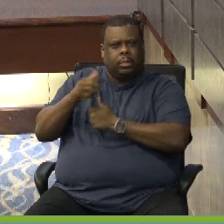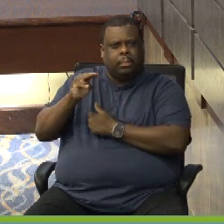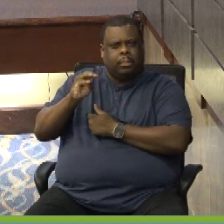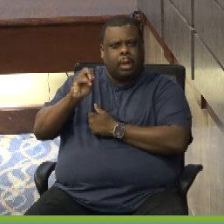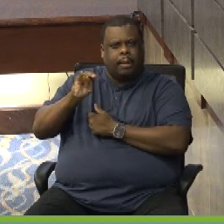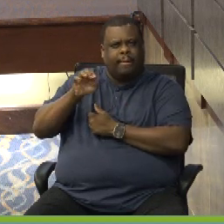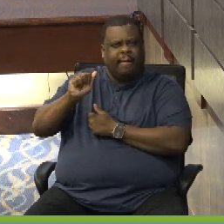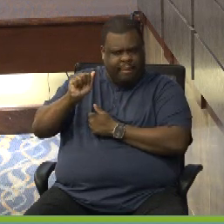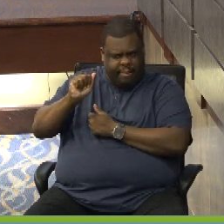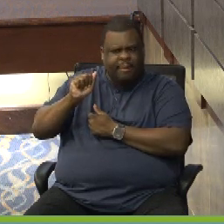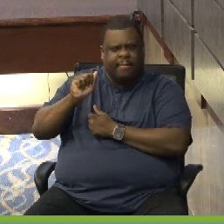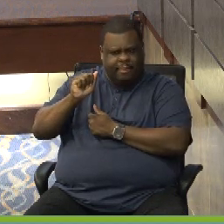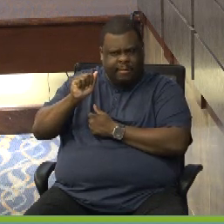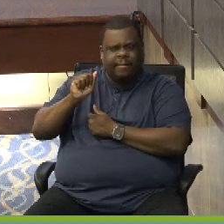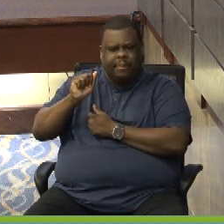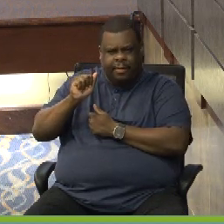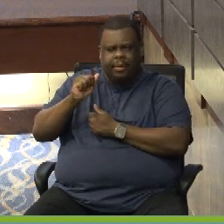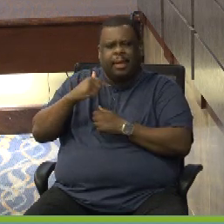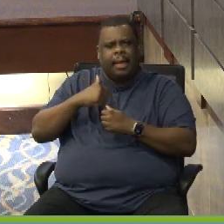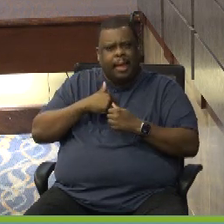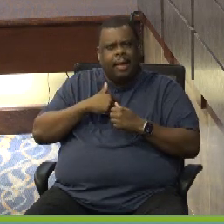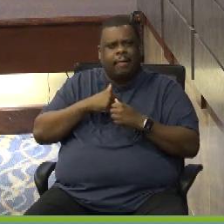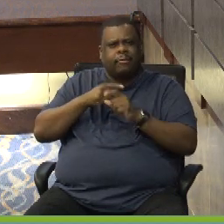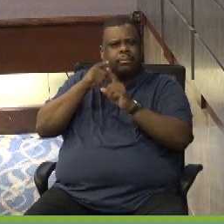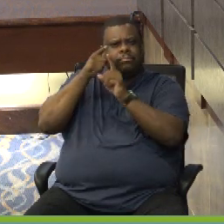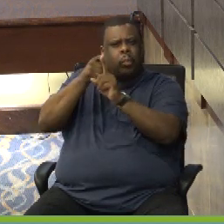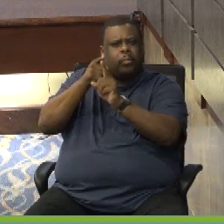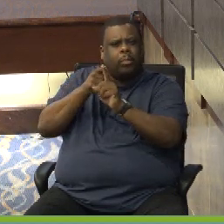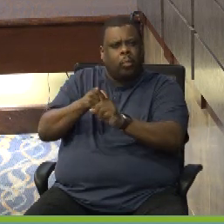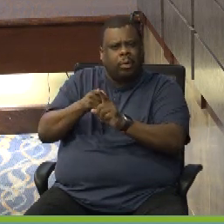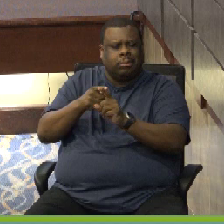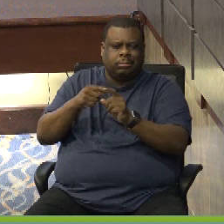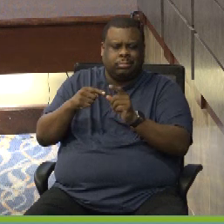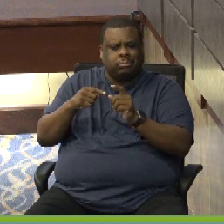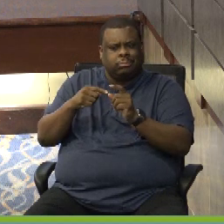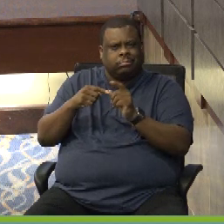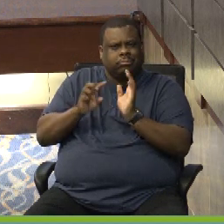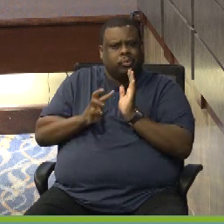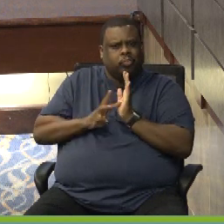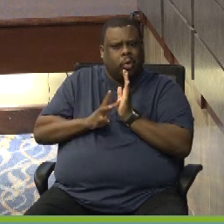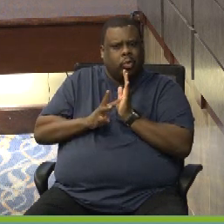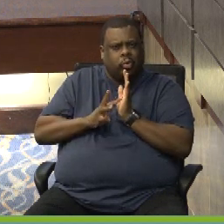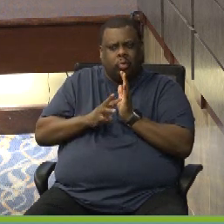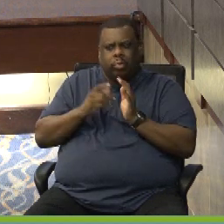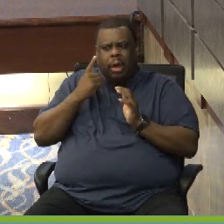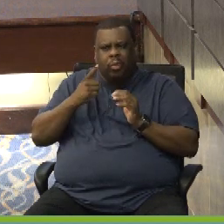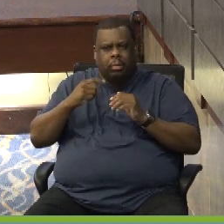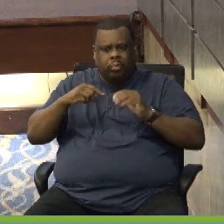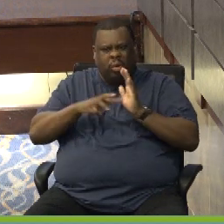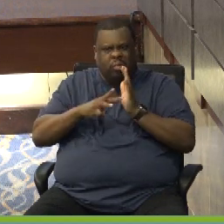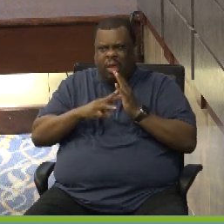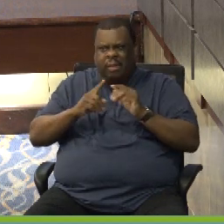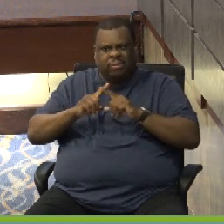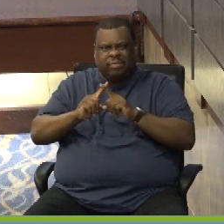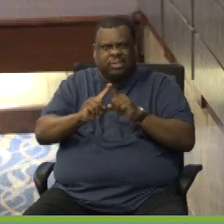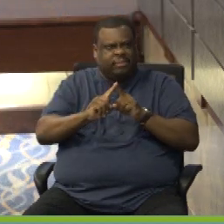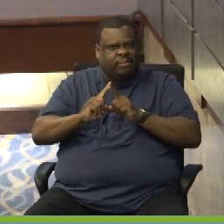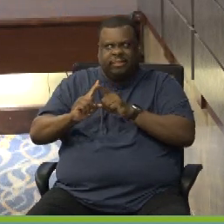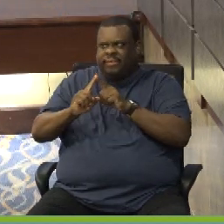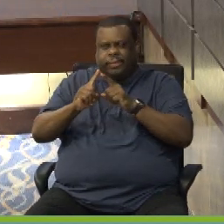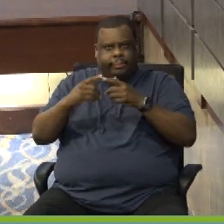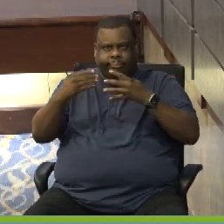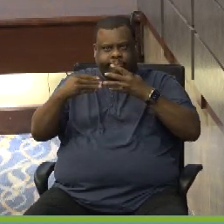But these core principles around really valuing everyone, right? Embracing the diverse facets of the city,